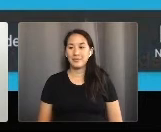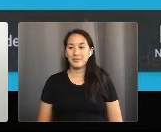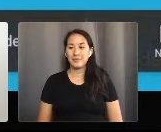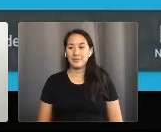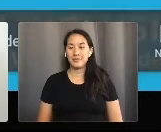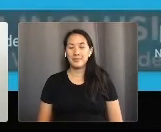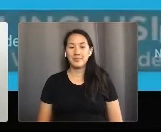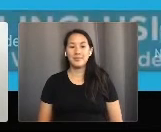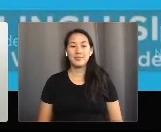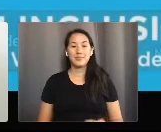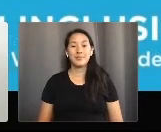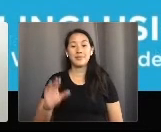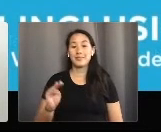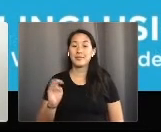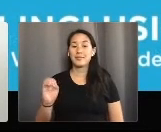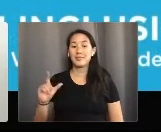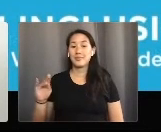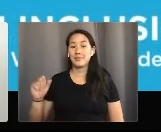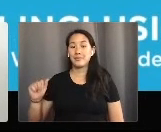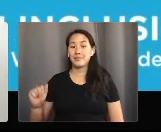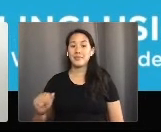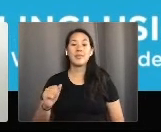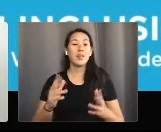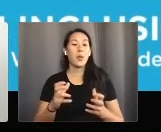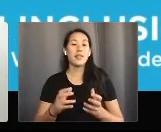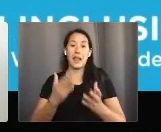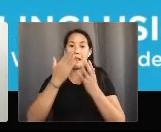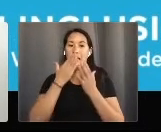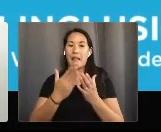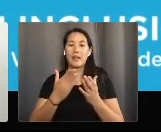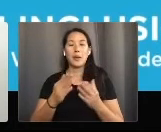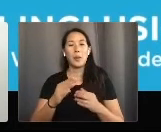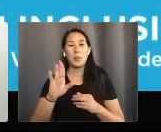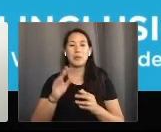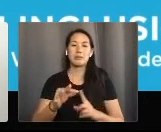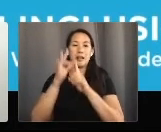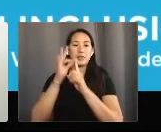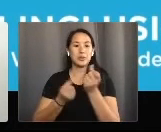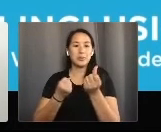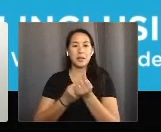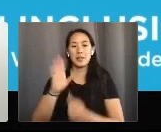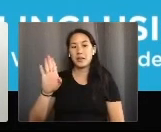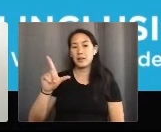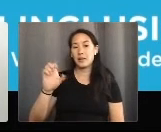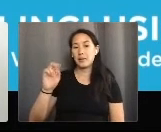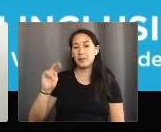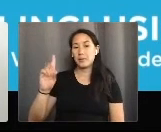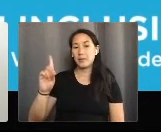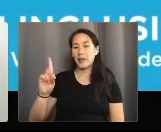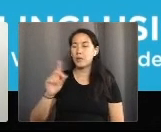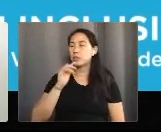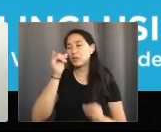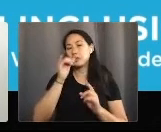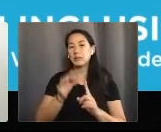I want to say a special shout out and special thank you to our supporting sponsor, Blend, who's been an amazing partner with us over the